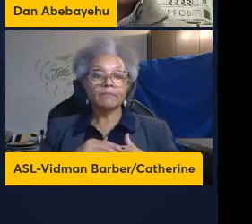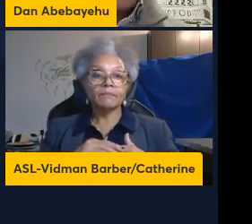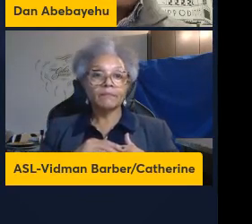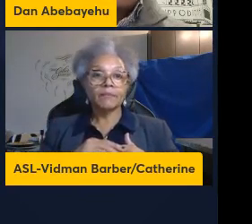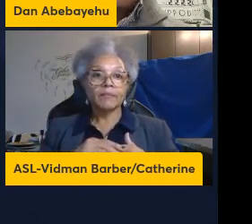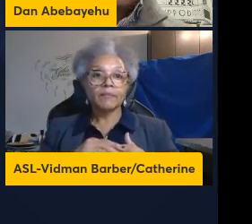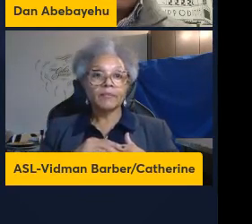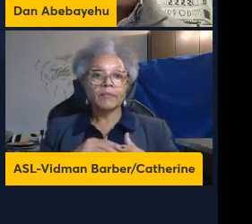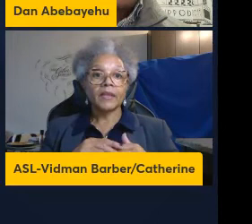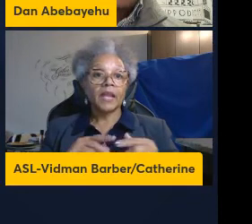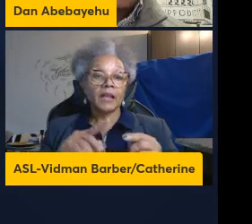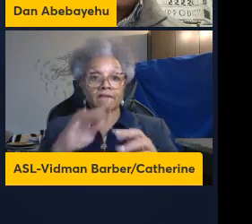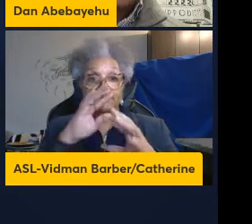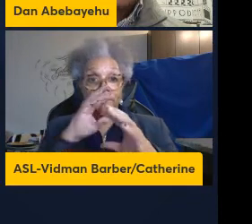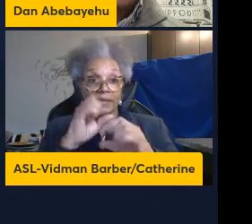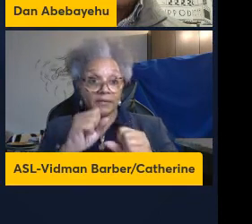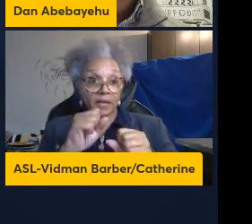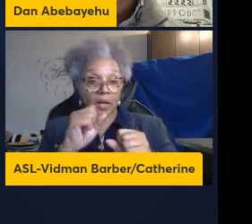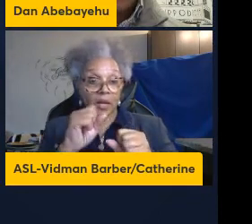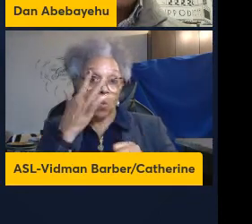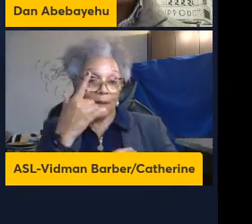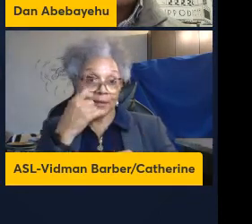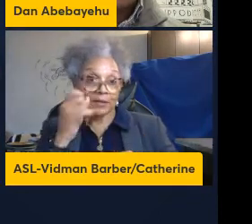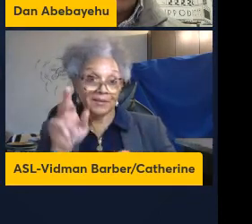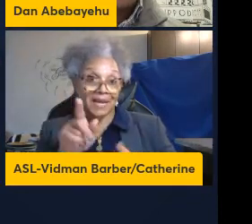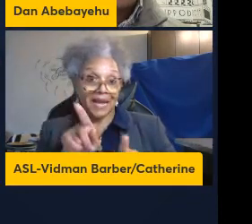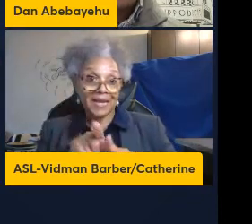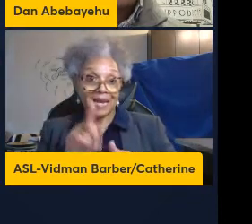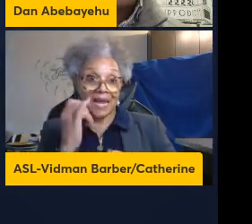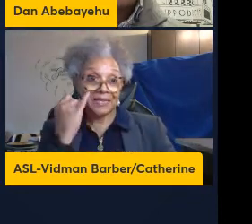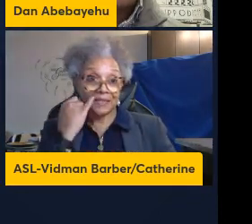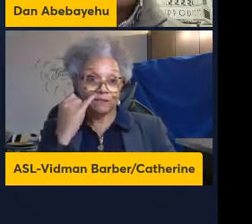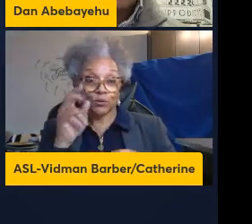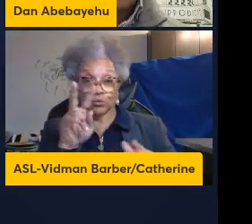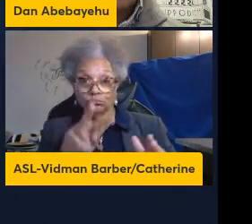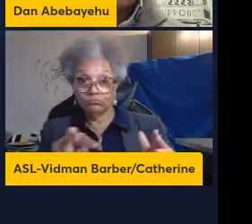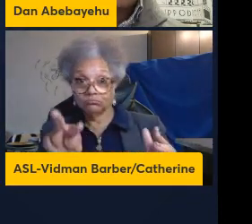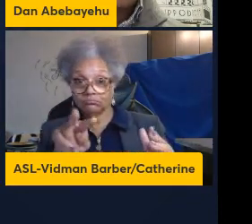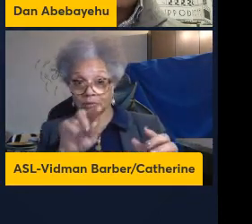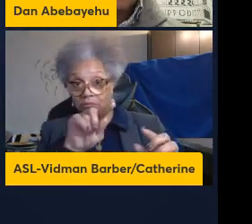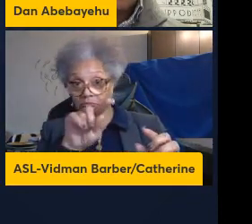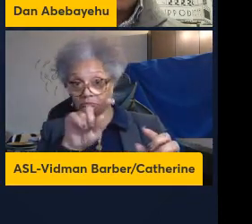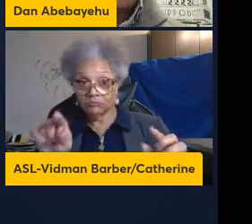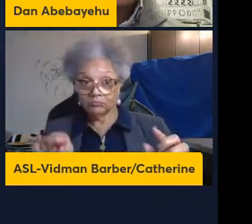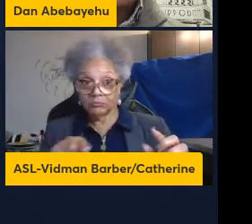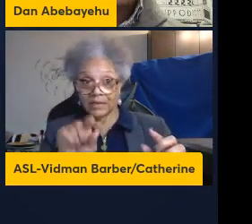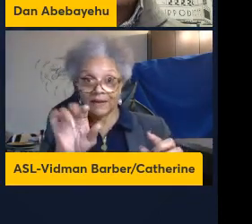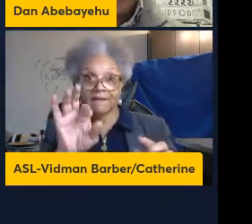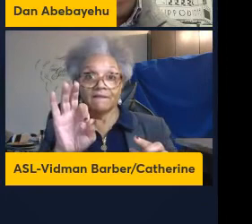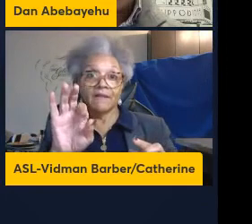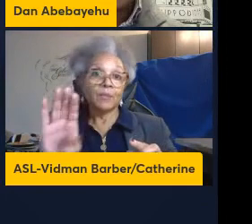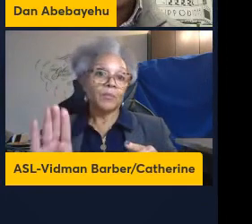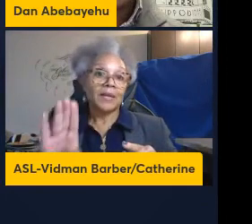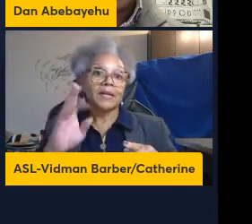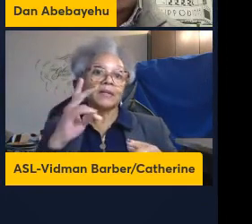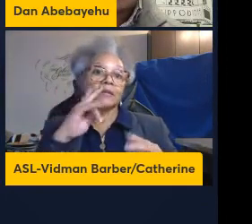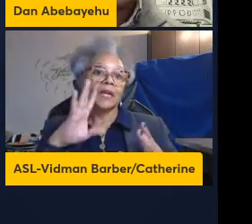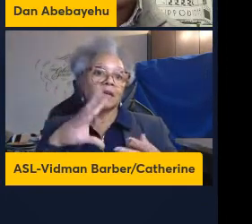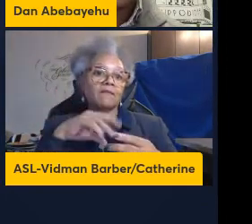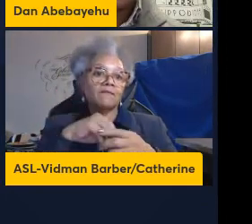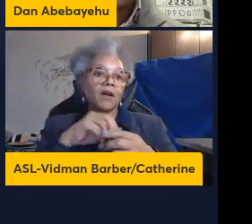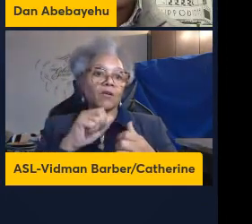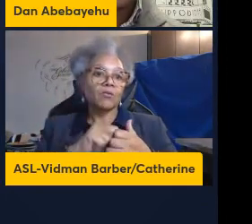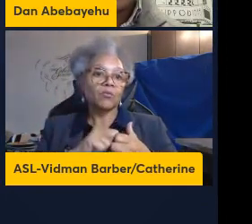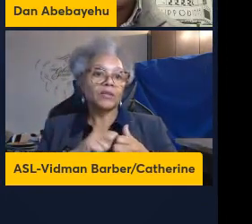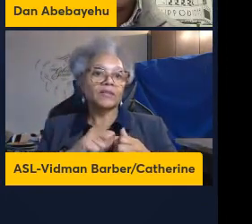This is really fascinating because we're able to see that if you look around these fibroblasts, they seem to engage and strain